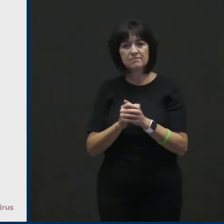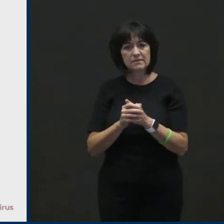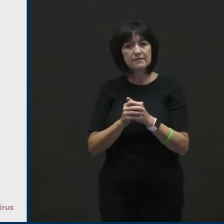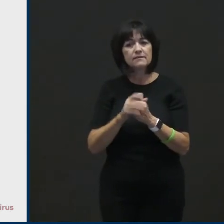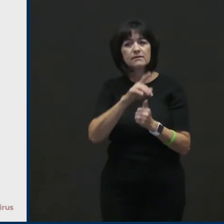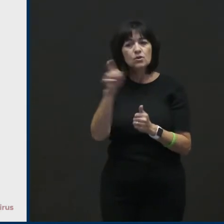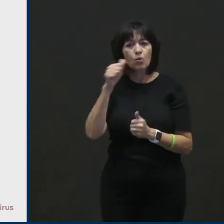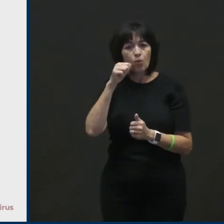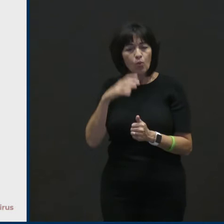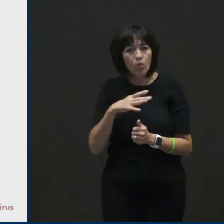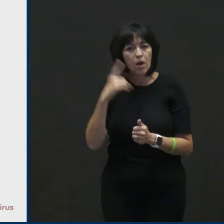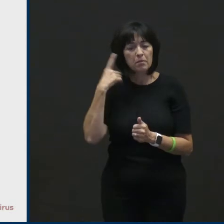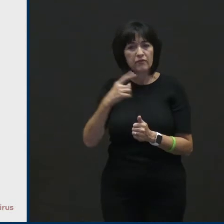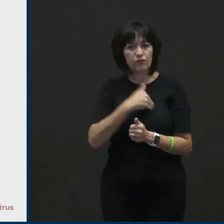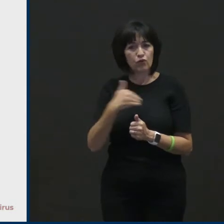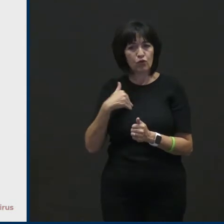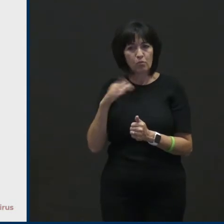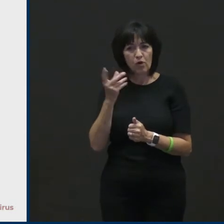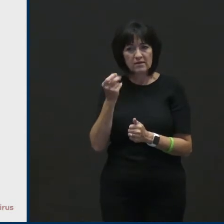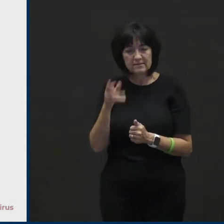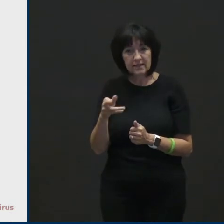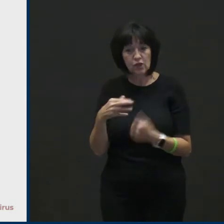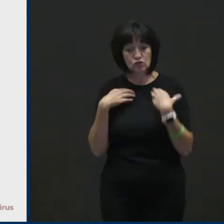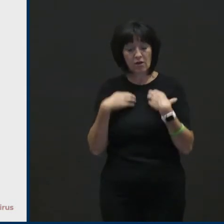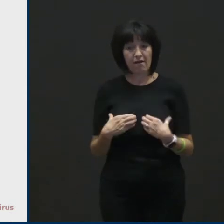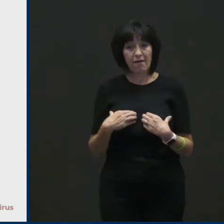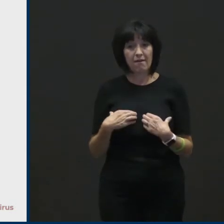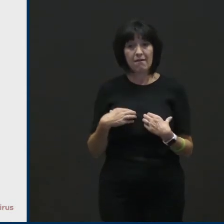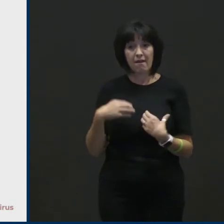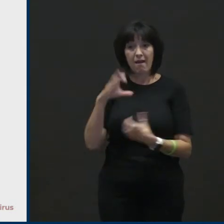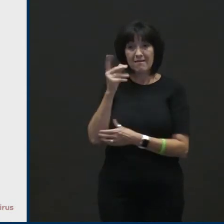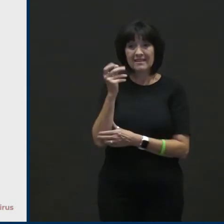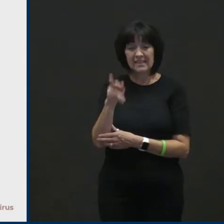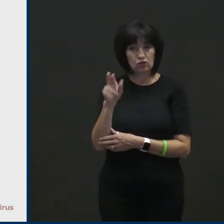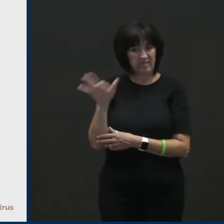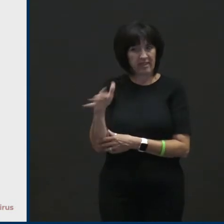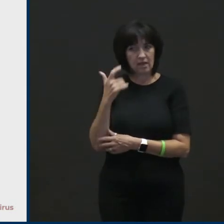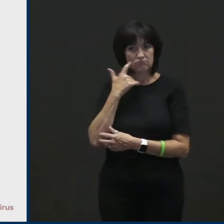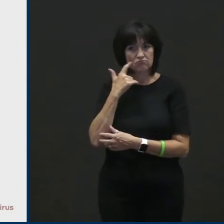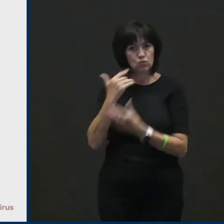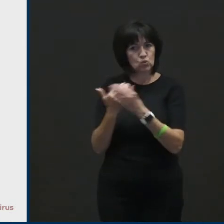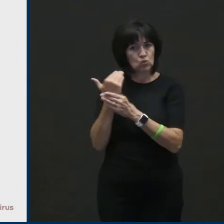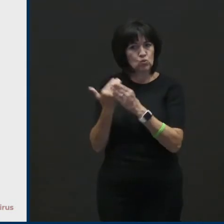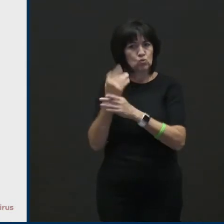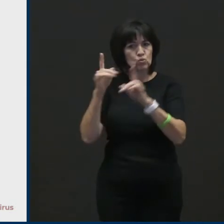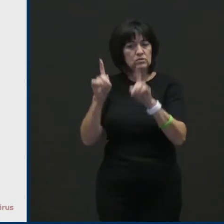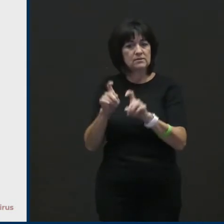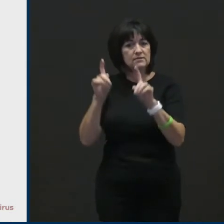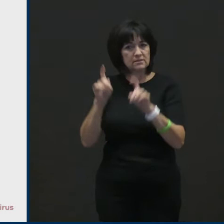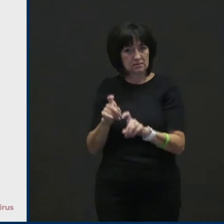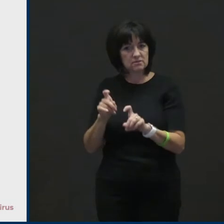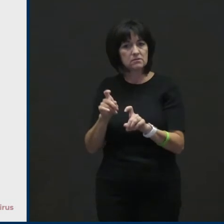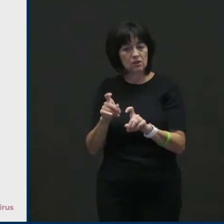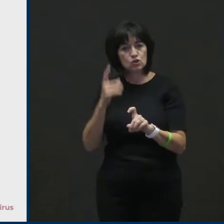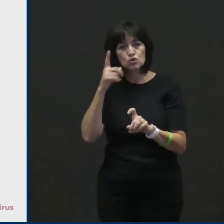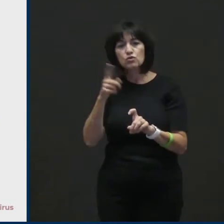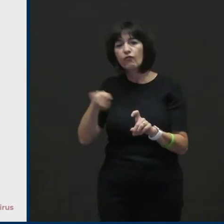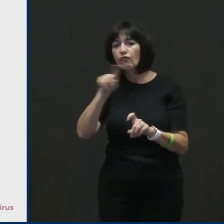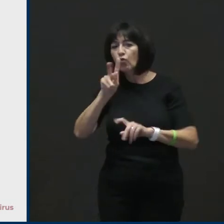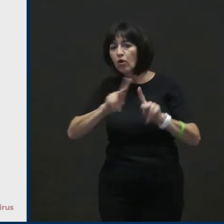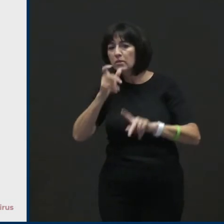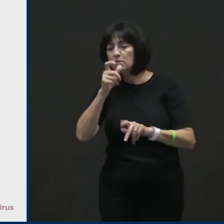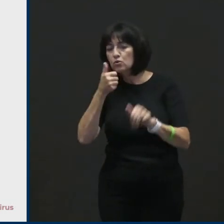to it. And the lung cancer testing is relatively new, but for kind of chronic smokers.